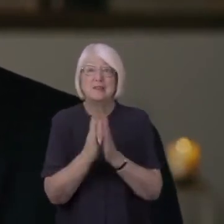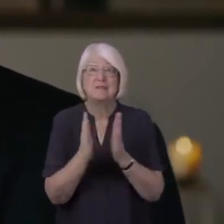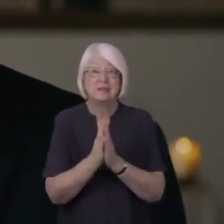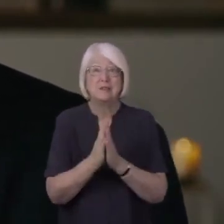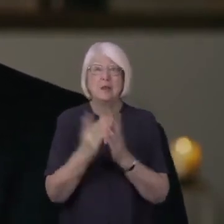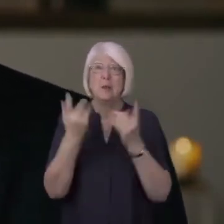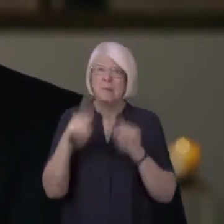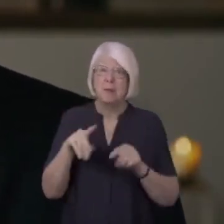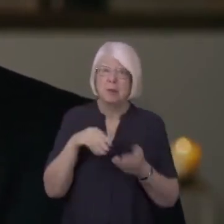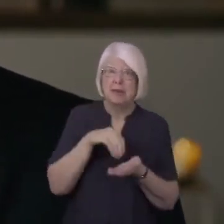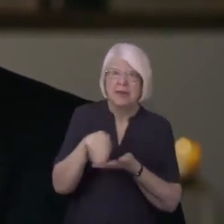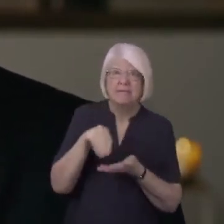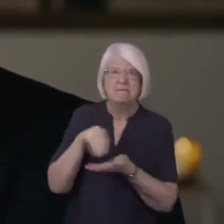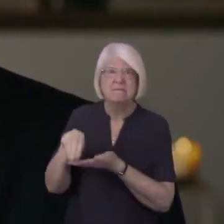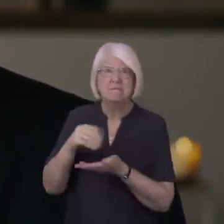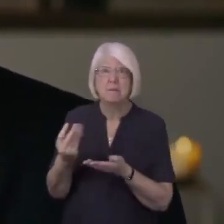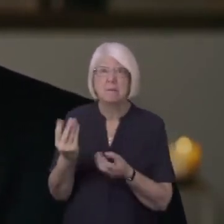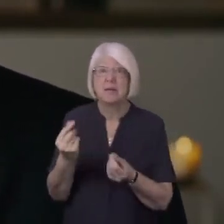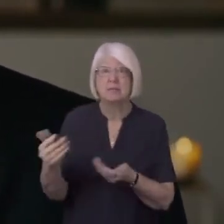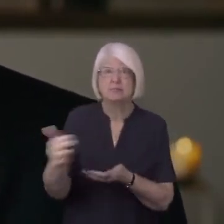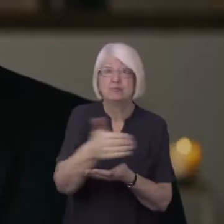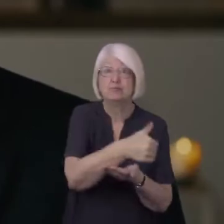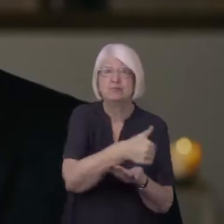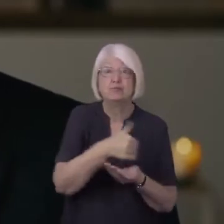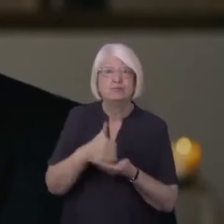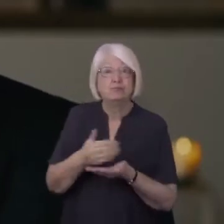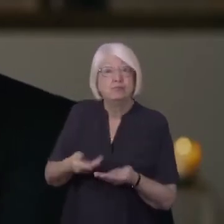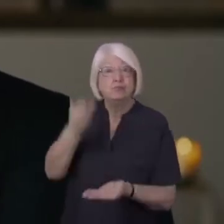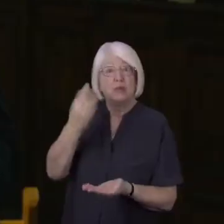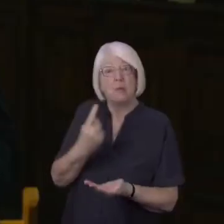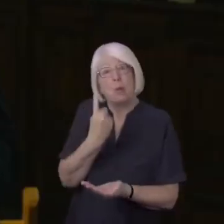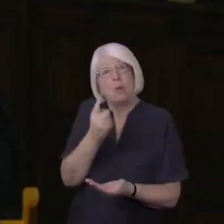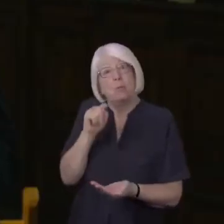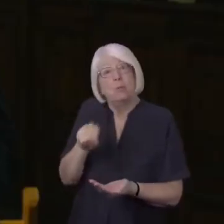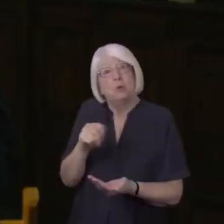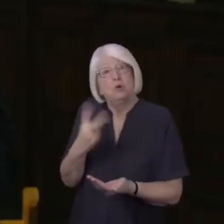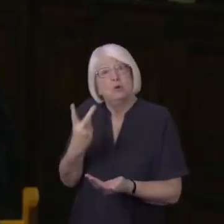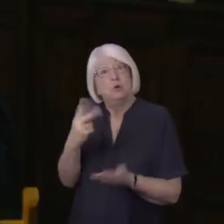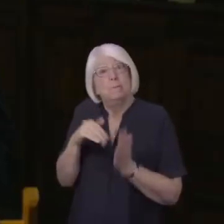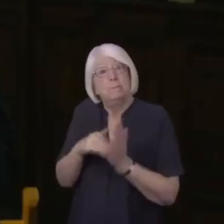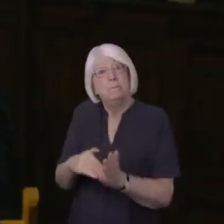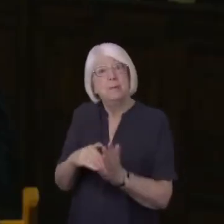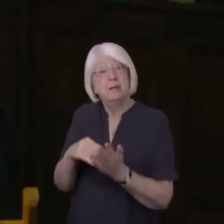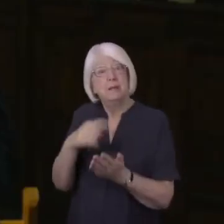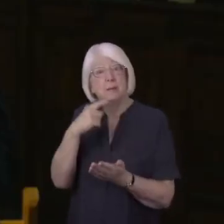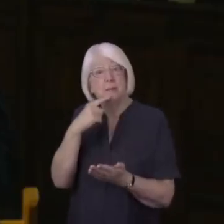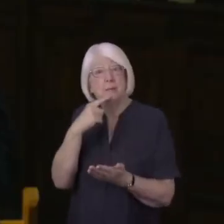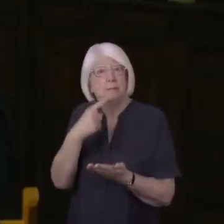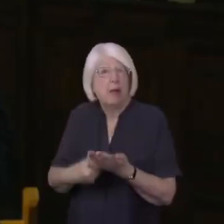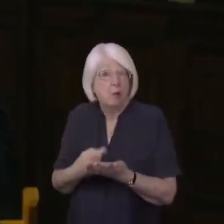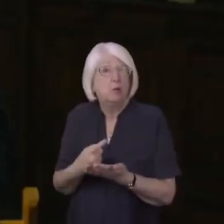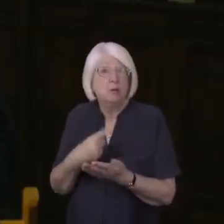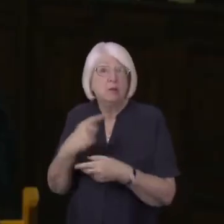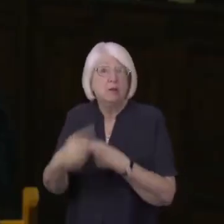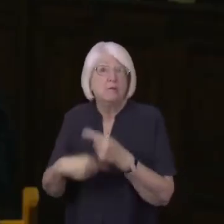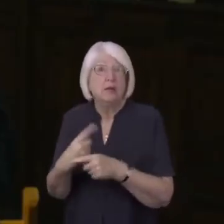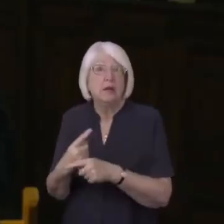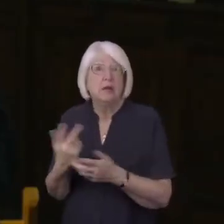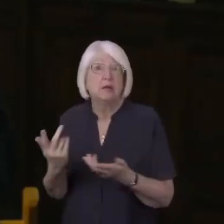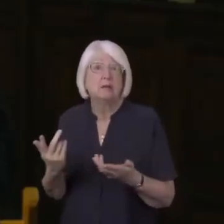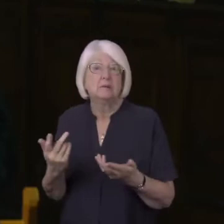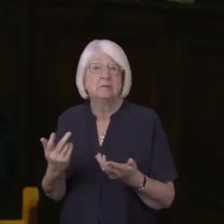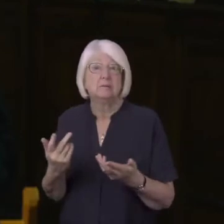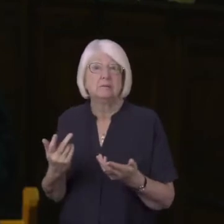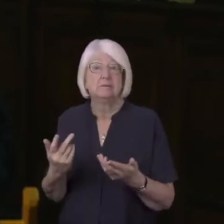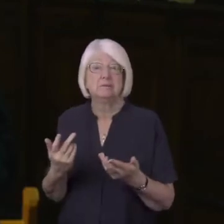year for the work of the Children's Society, there is support given to some of